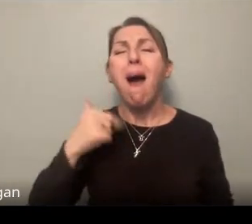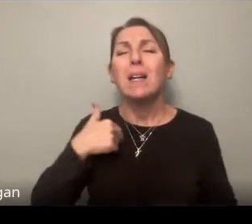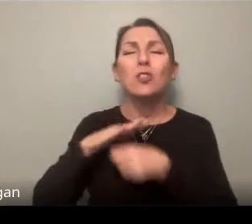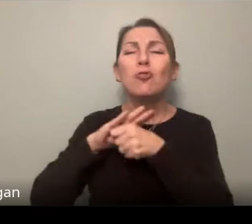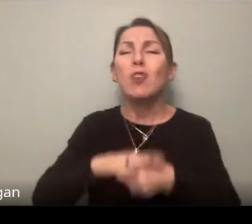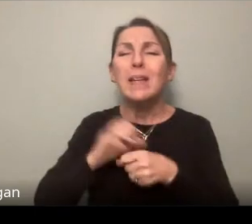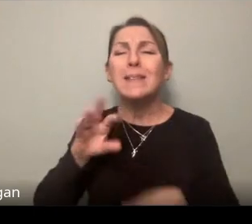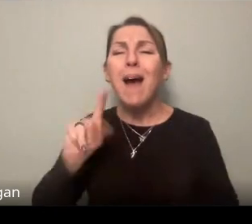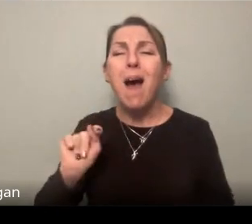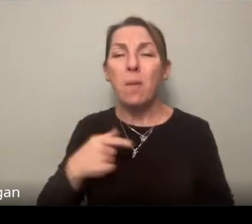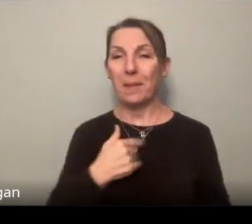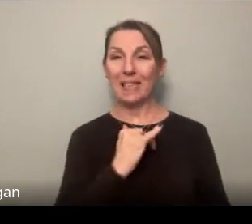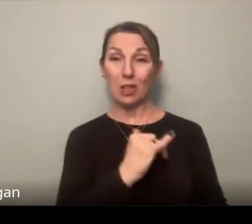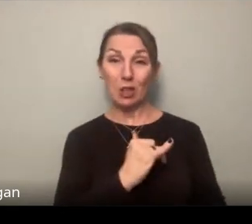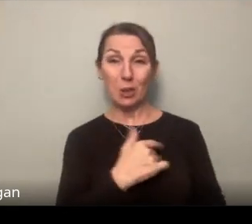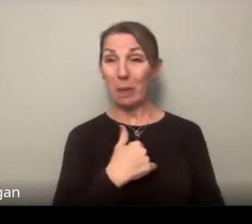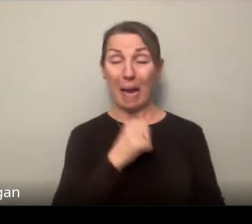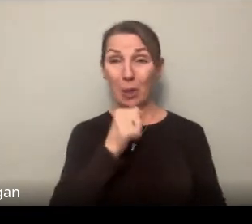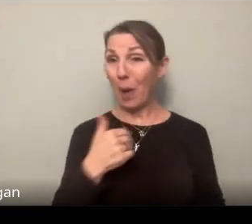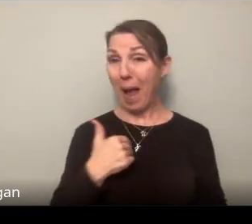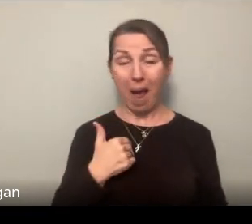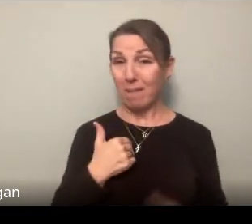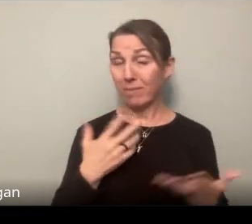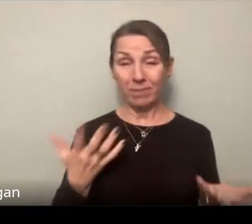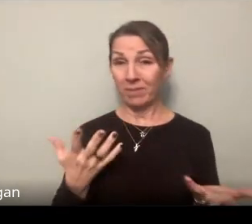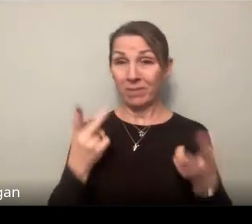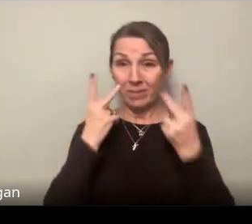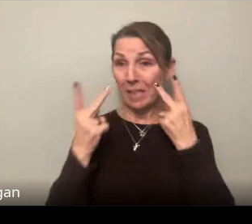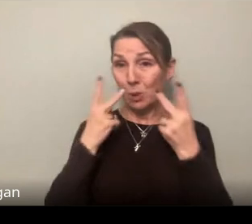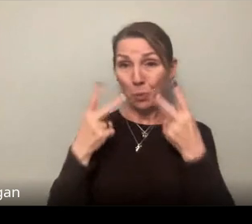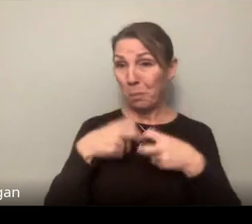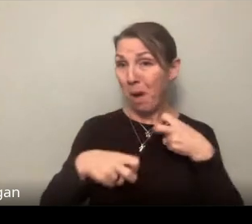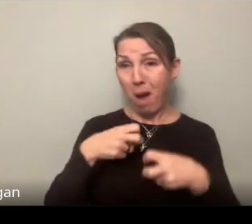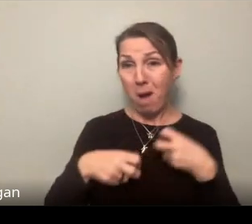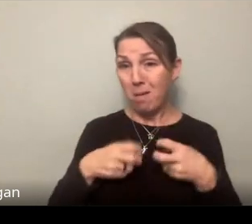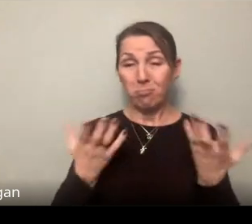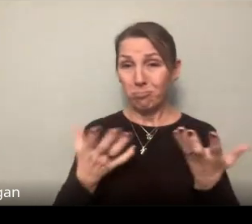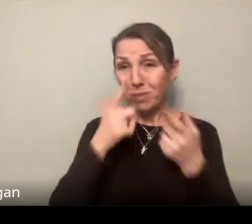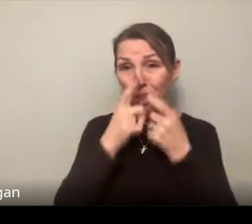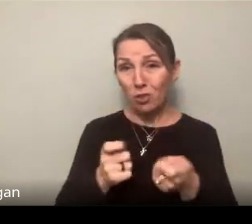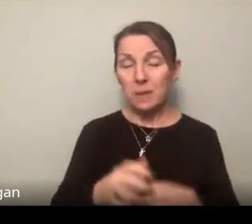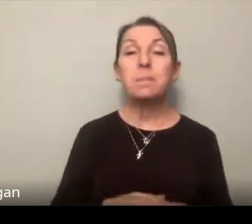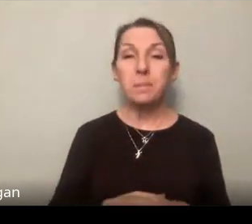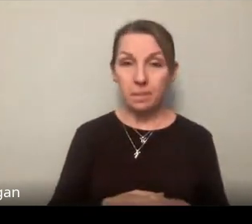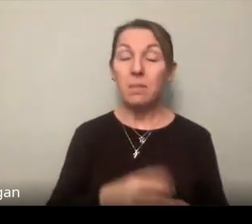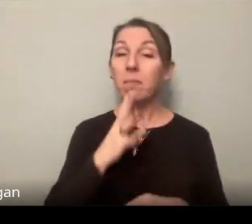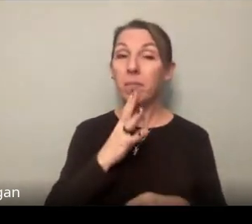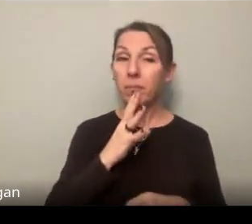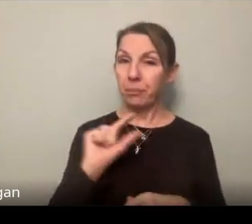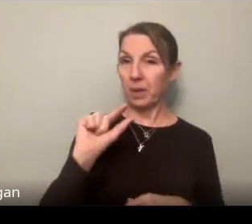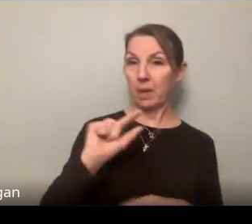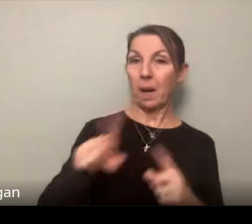it out. stresses me out too, and I don't have a visual impairment, so that's interesting. So let's talk again a little